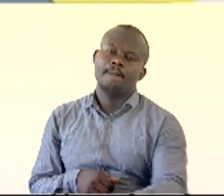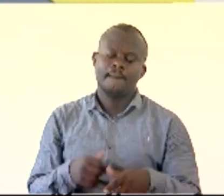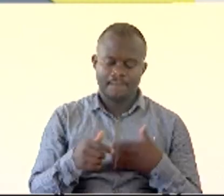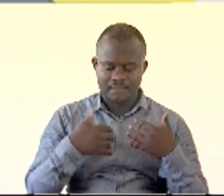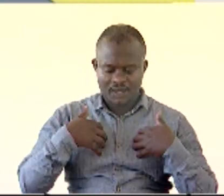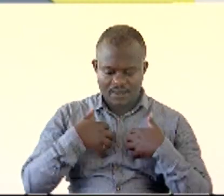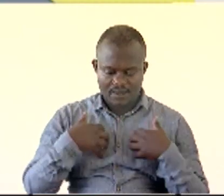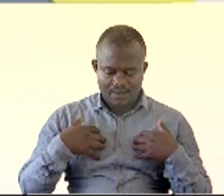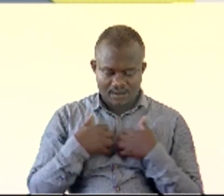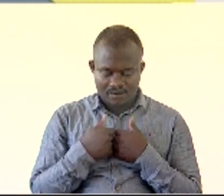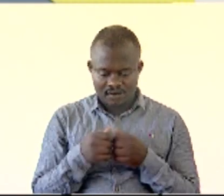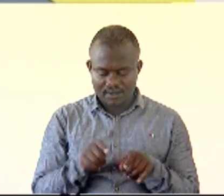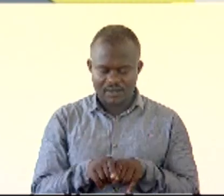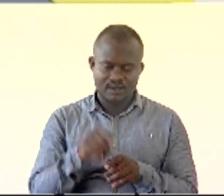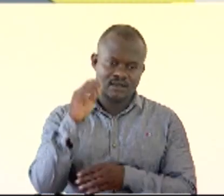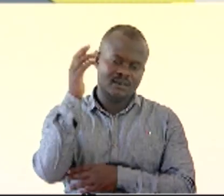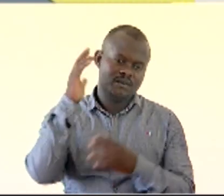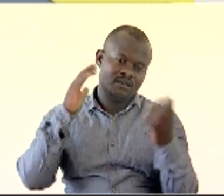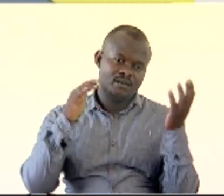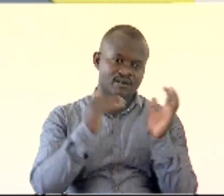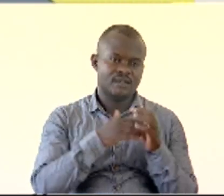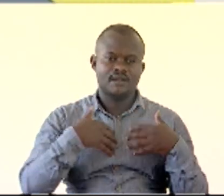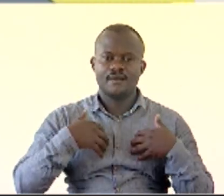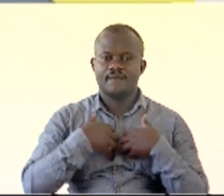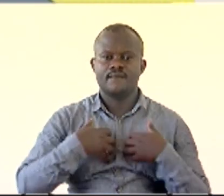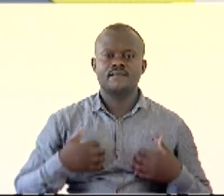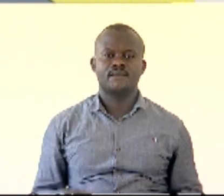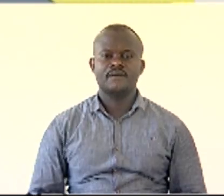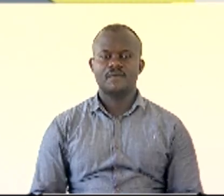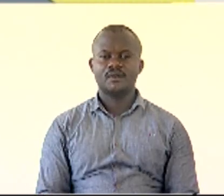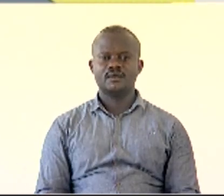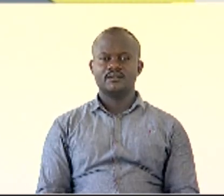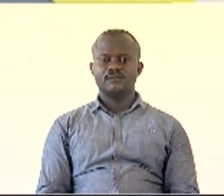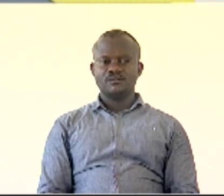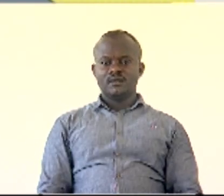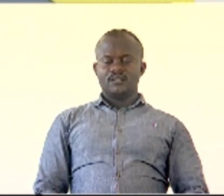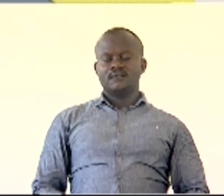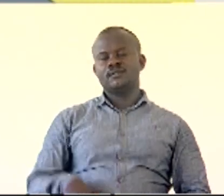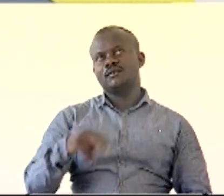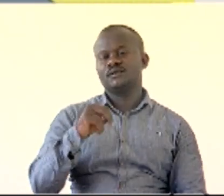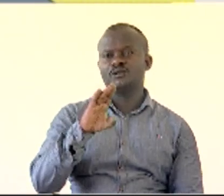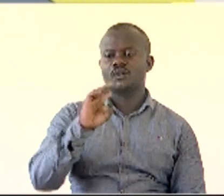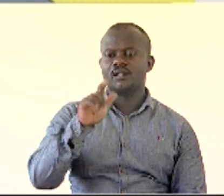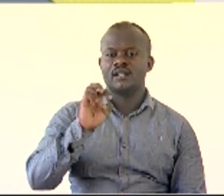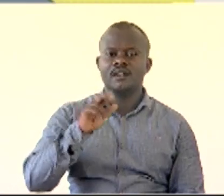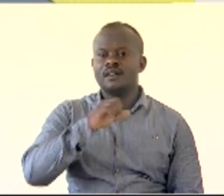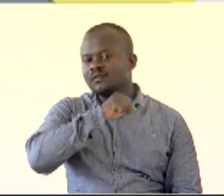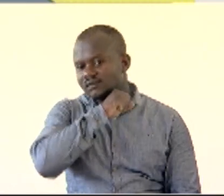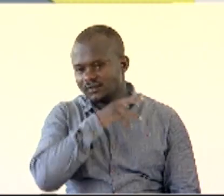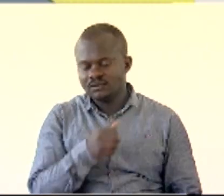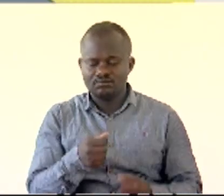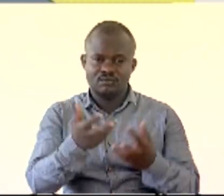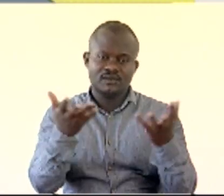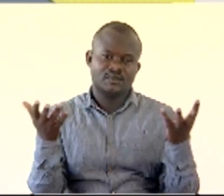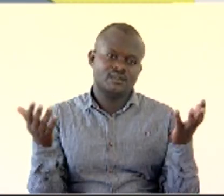organisms like plants and animals. Nuclear wastes disposal. The way we dispose